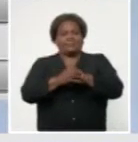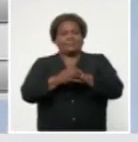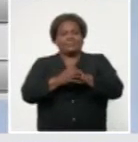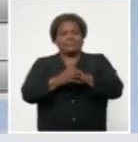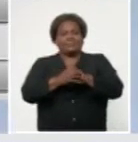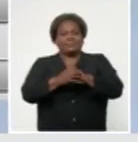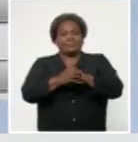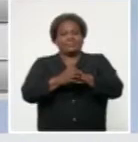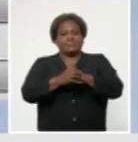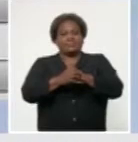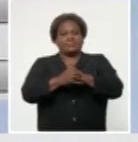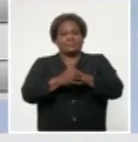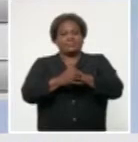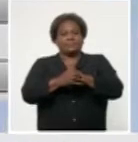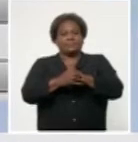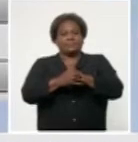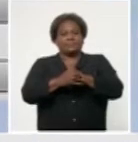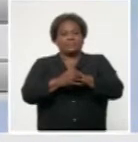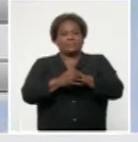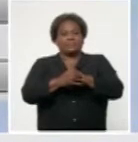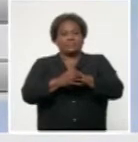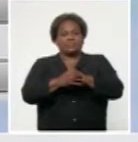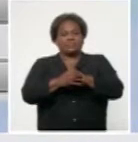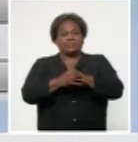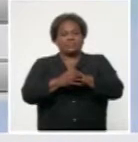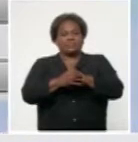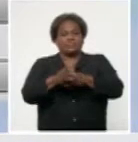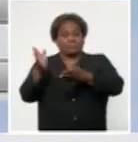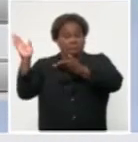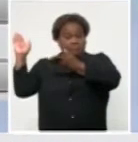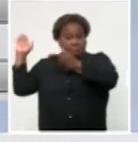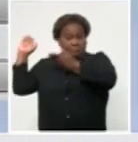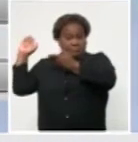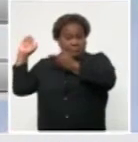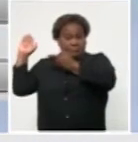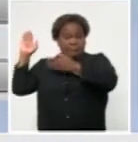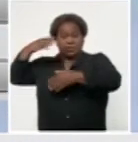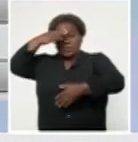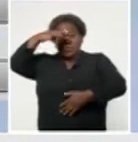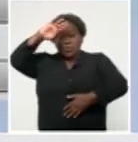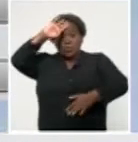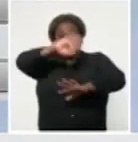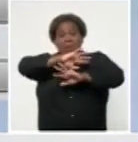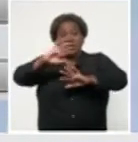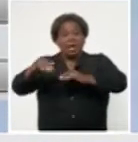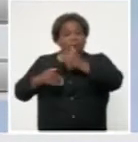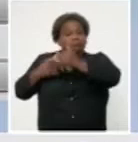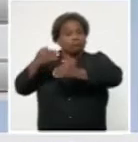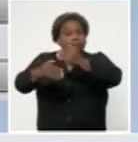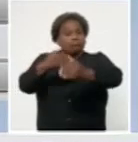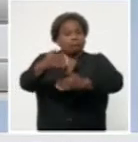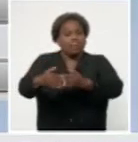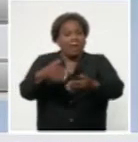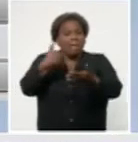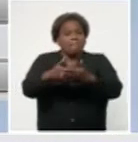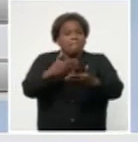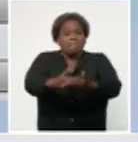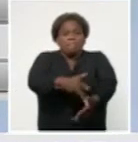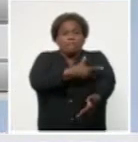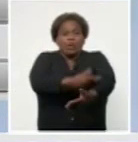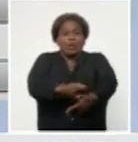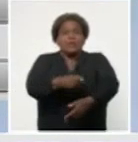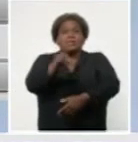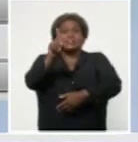for SARS-CoV-2 and COVID-19. And the island now has